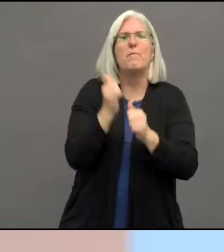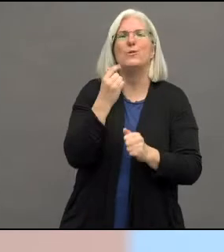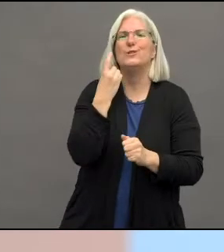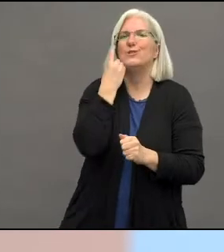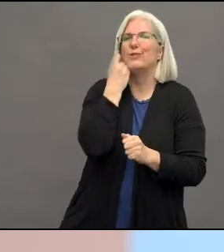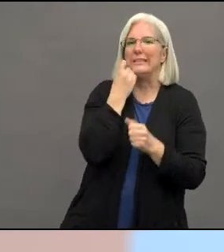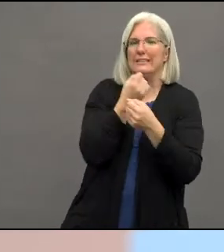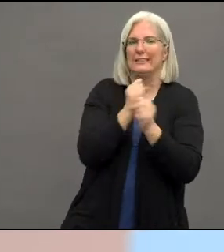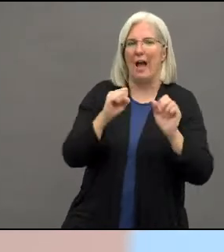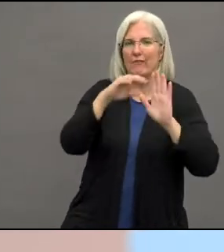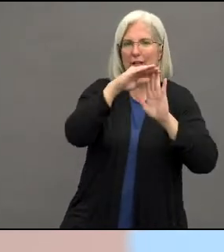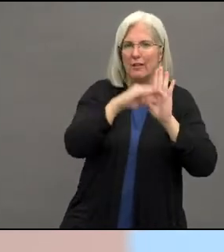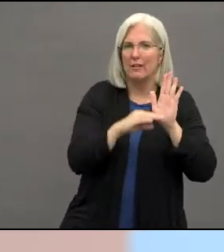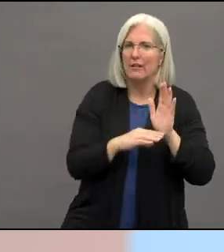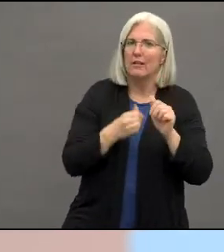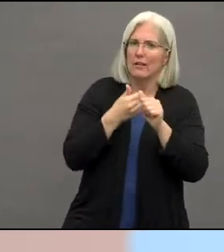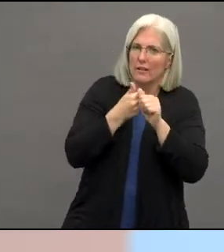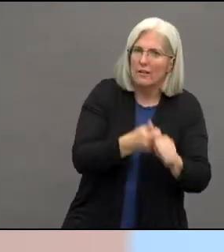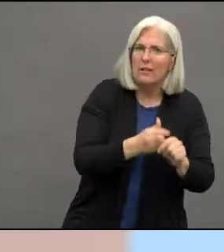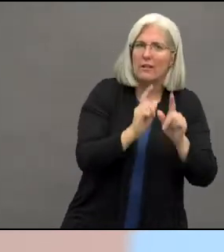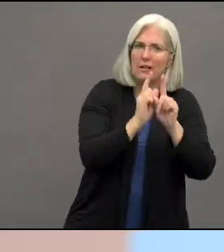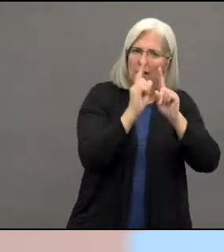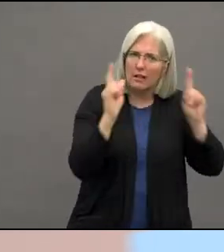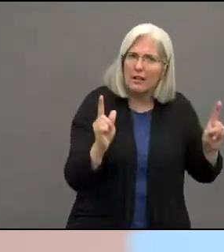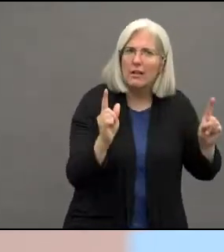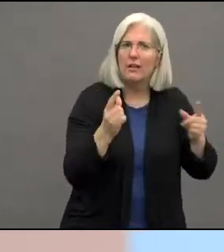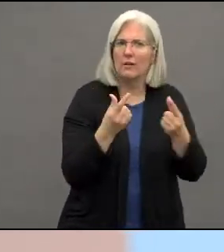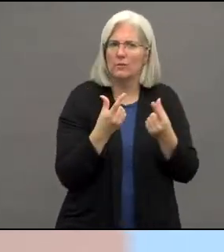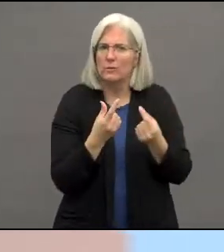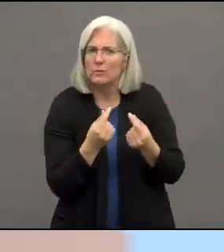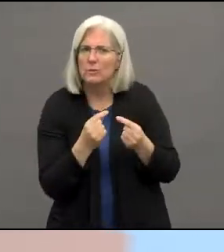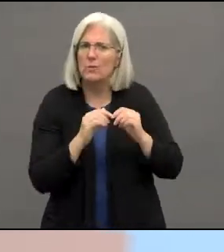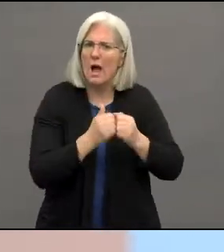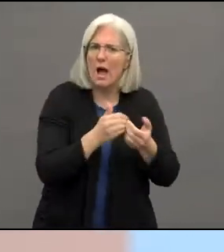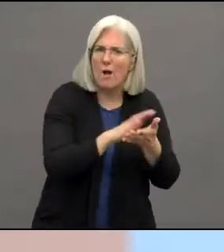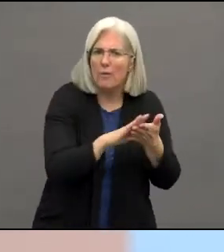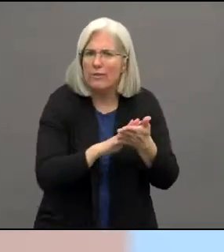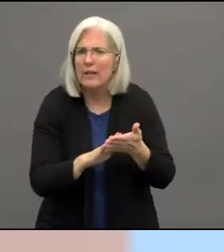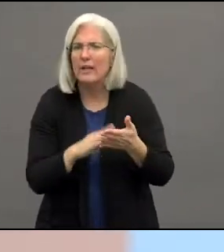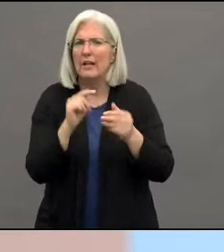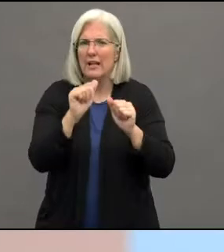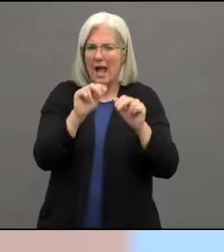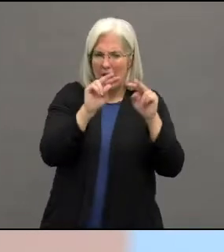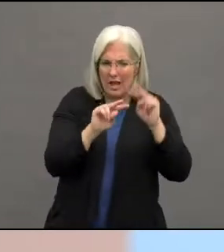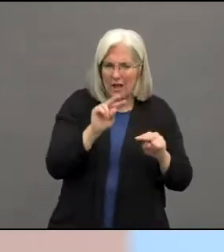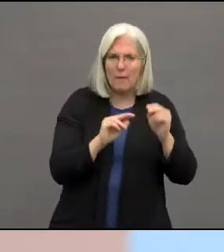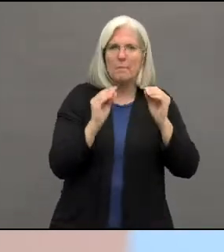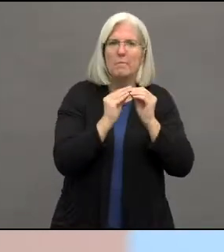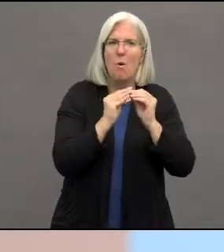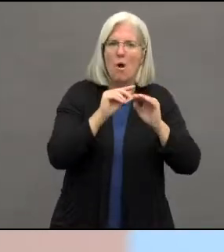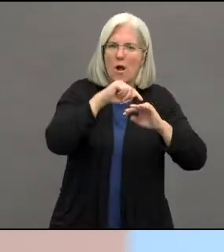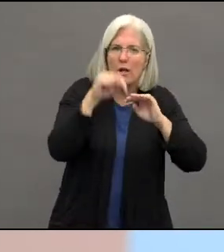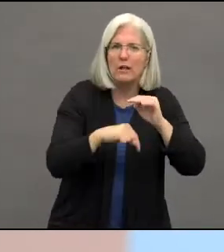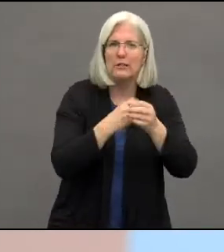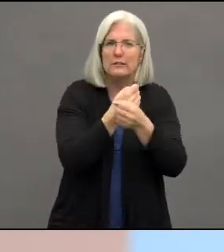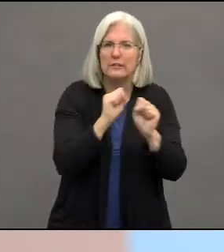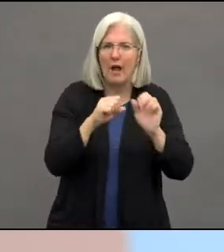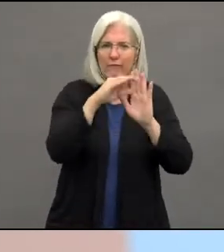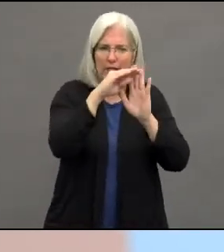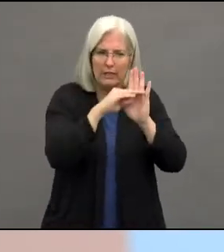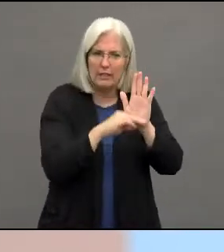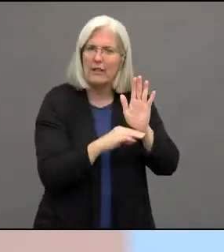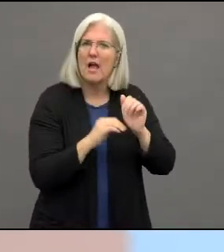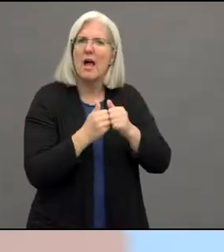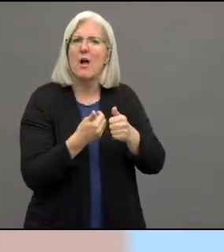distancing protocol and as well as finding out more guidelines. It is also important to note that in our website, we also have a